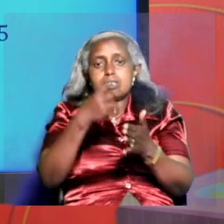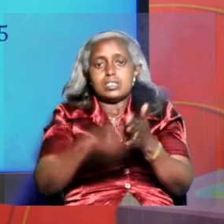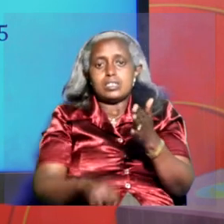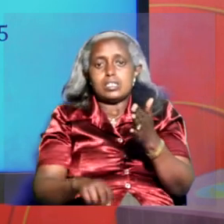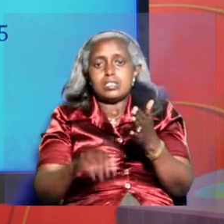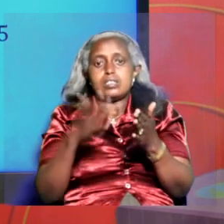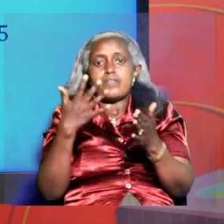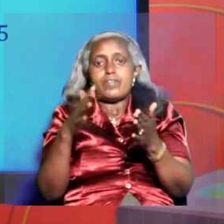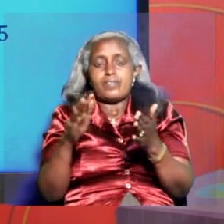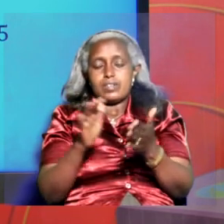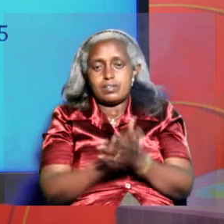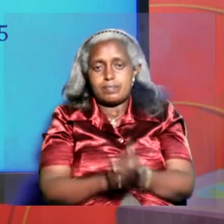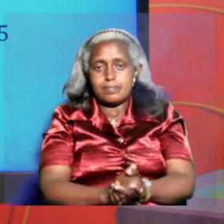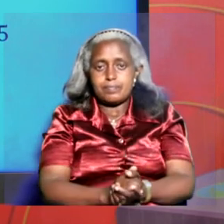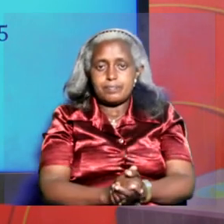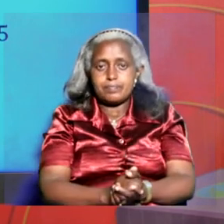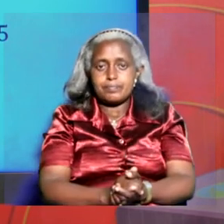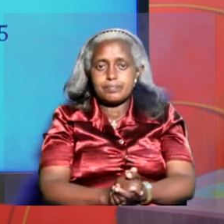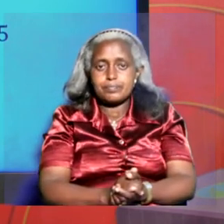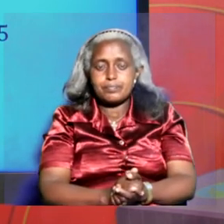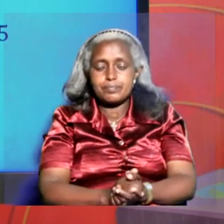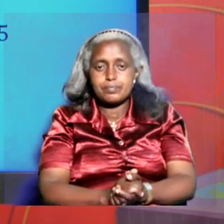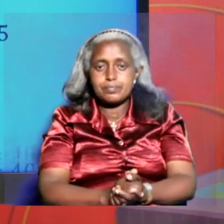you, it is 15.